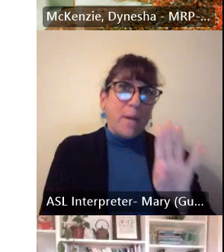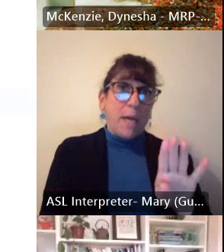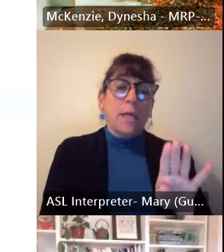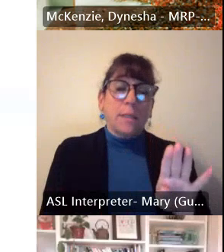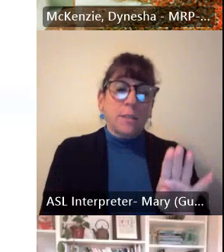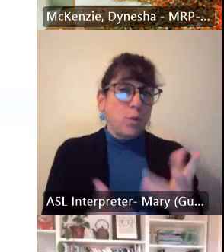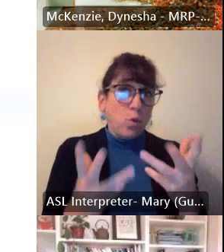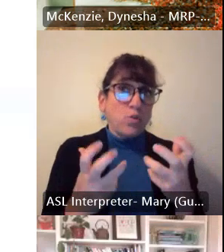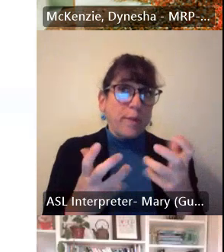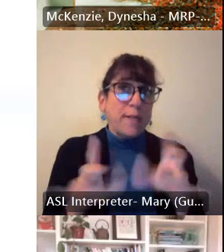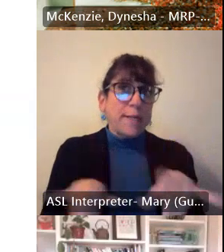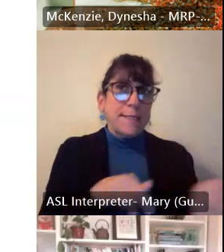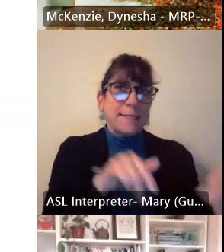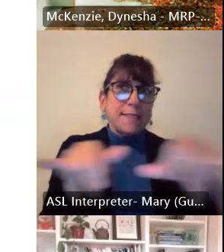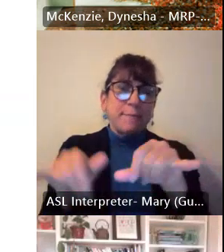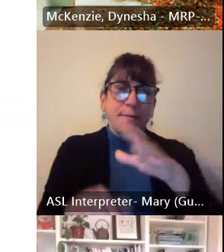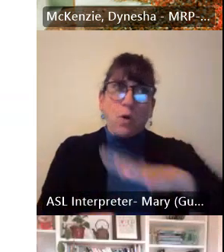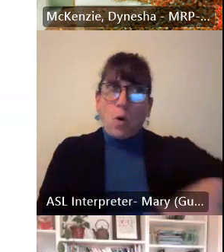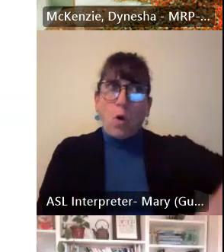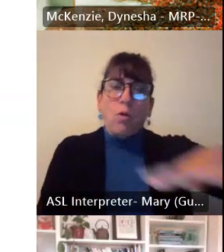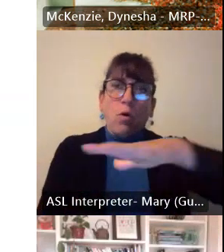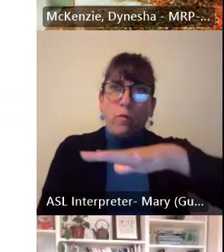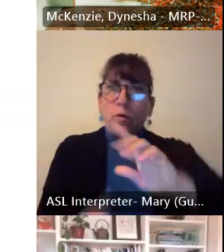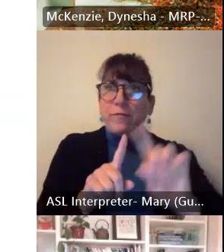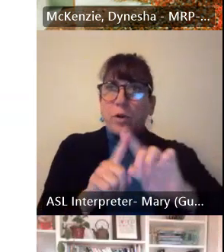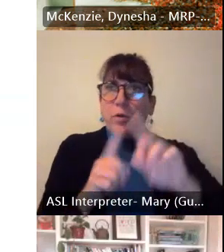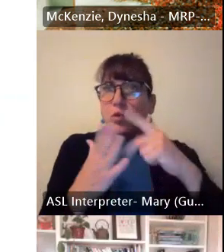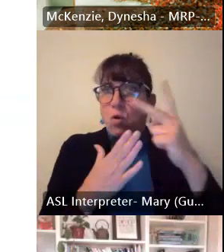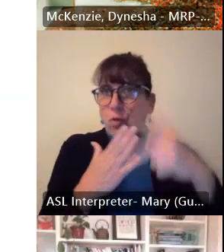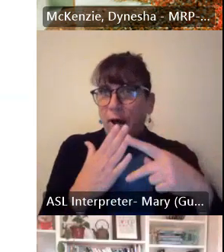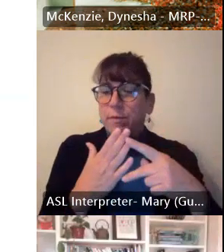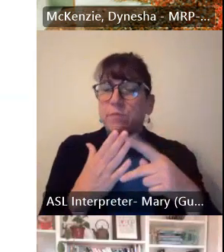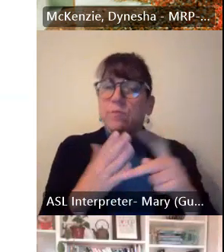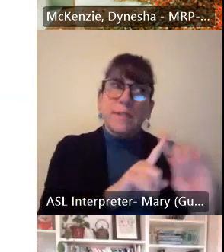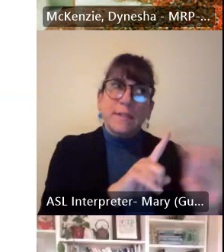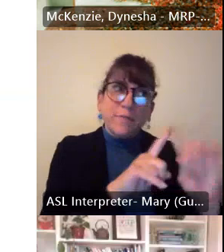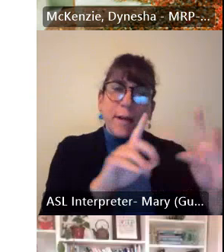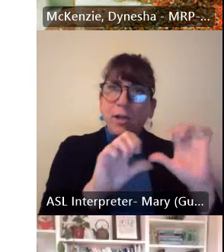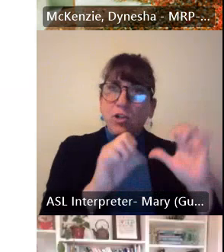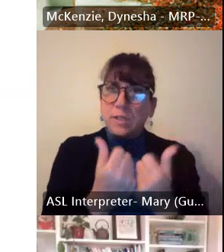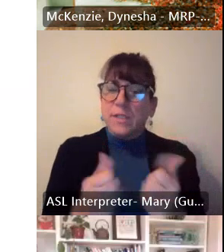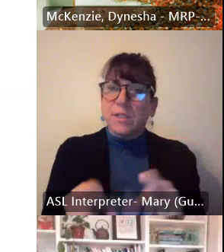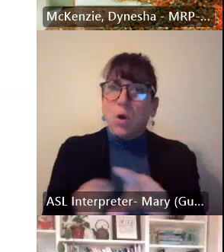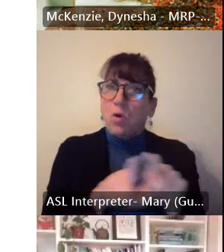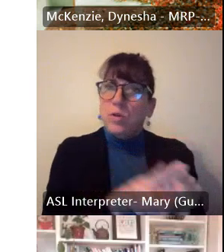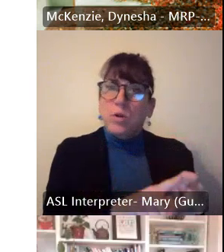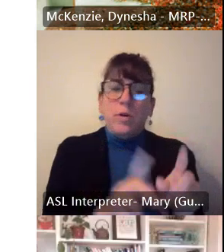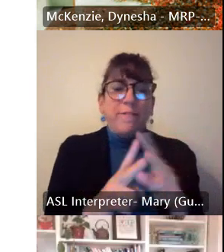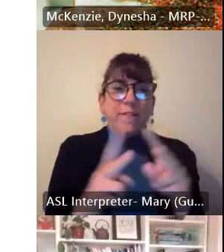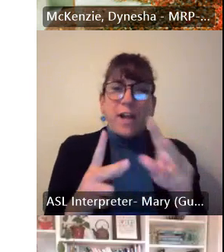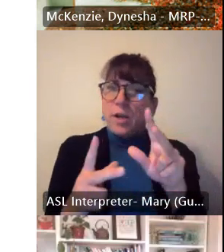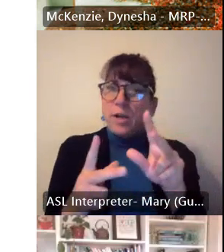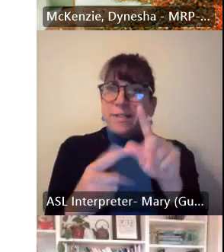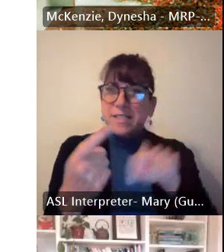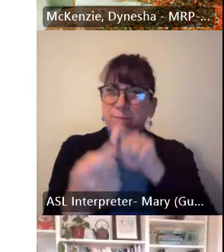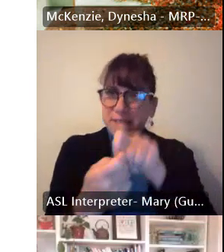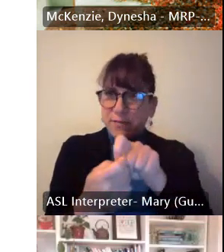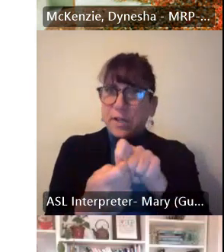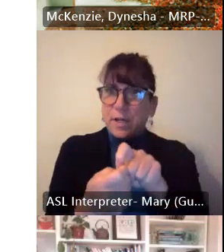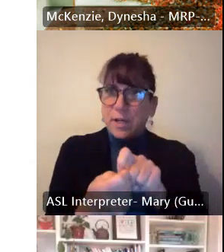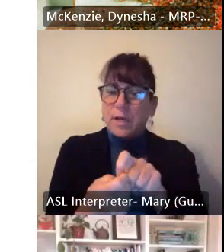want to be consistent across platforms and agencies. There are also very specific